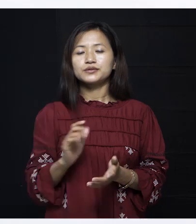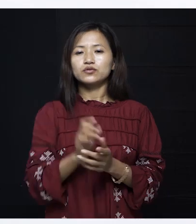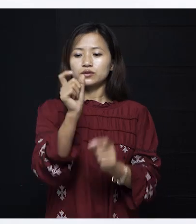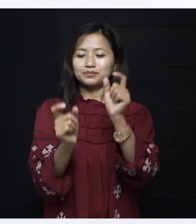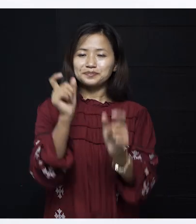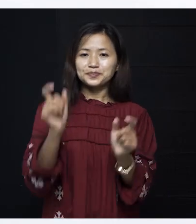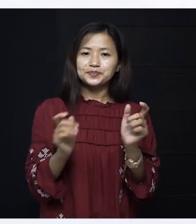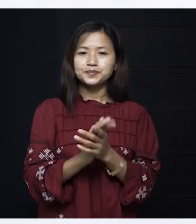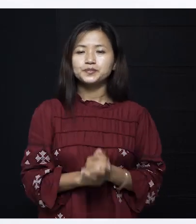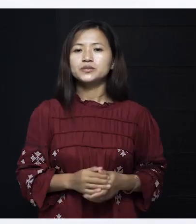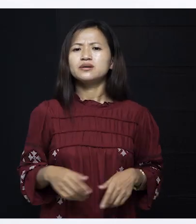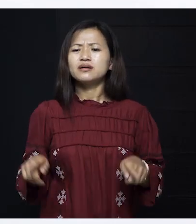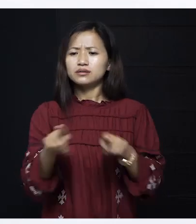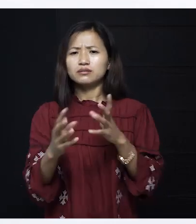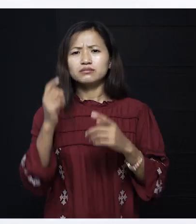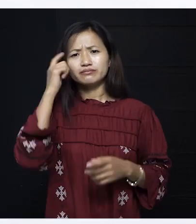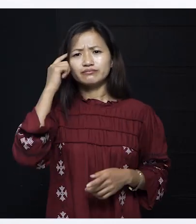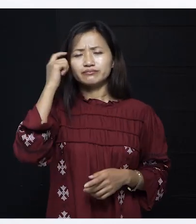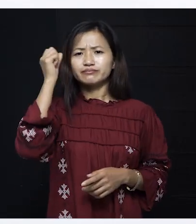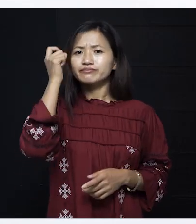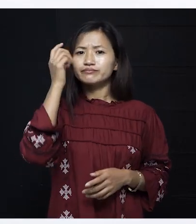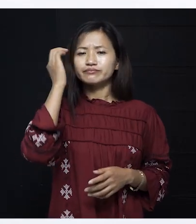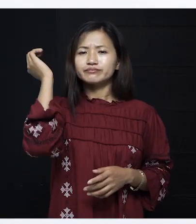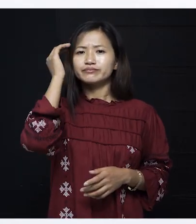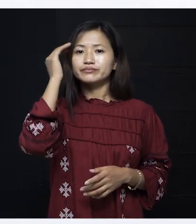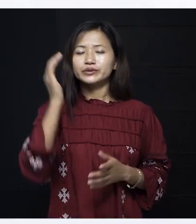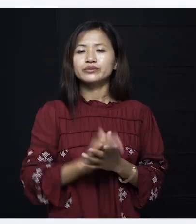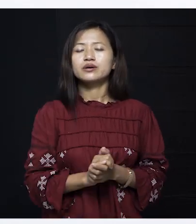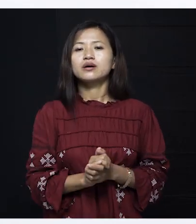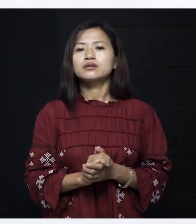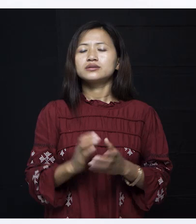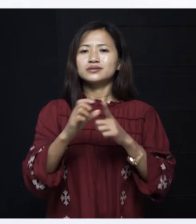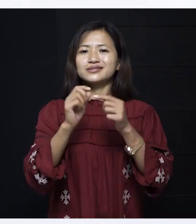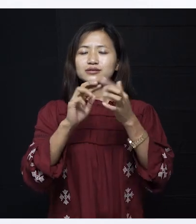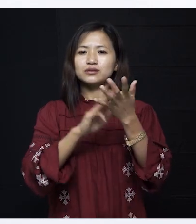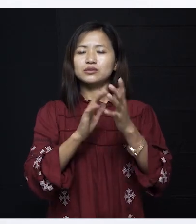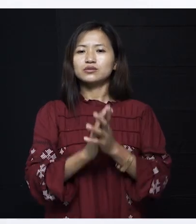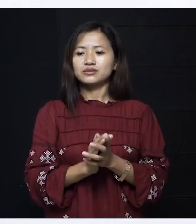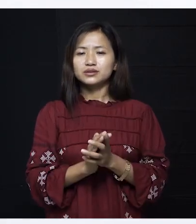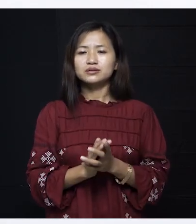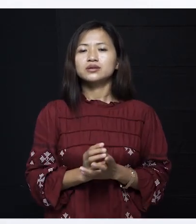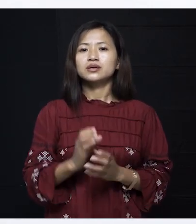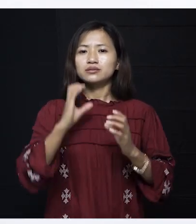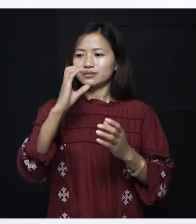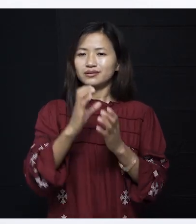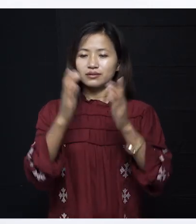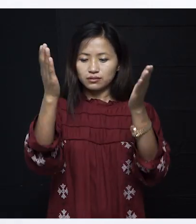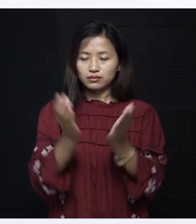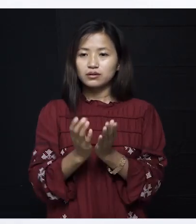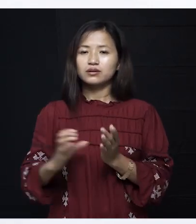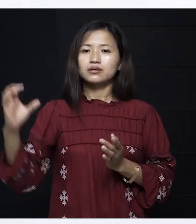the people. Because as we are all aware, we are living in a democratic country. So the government is supposed to look after